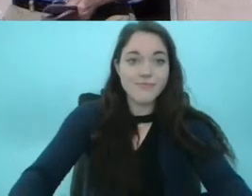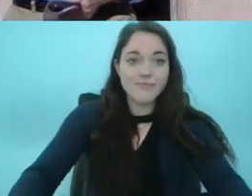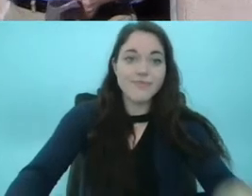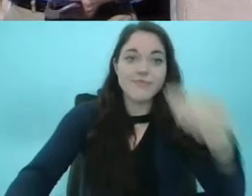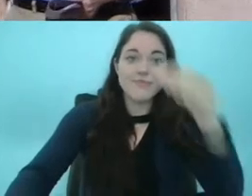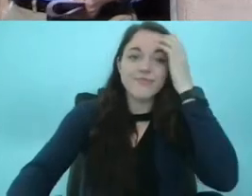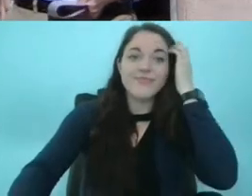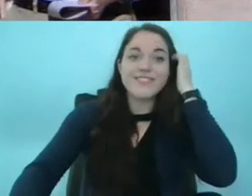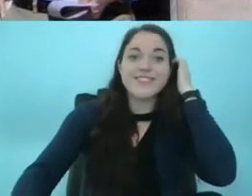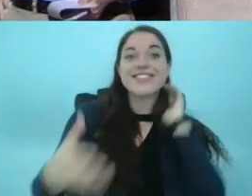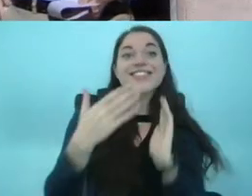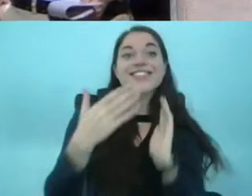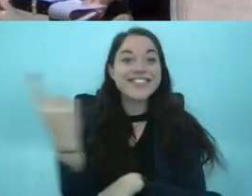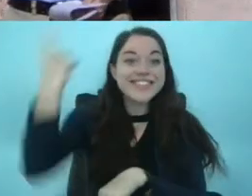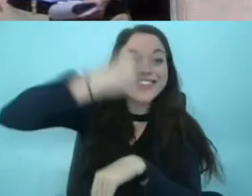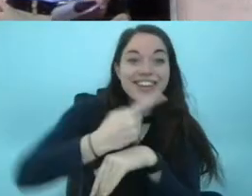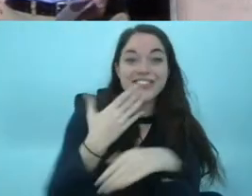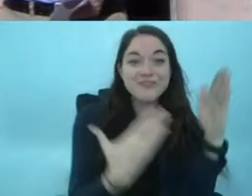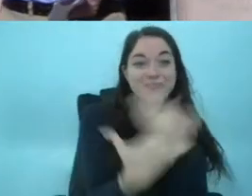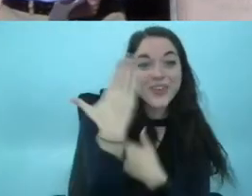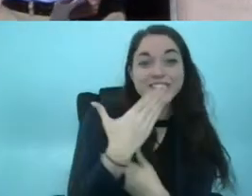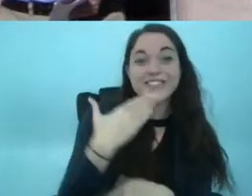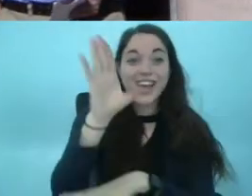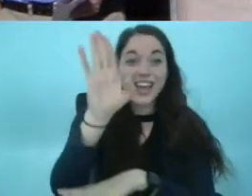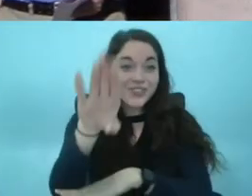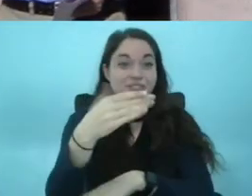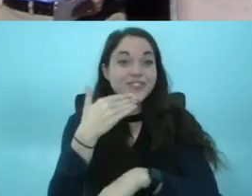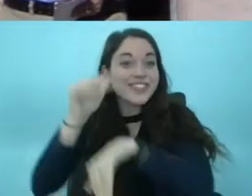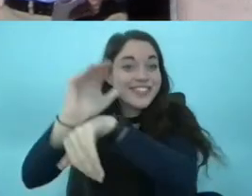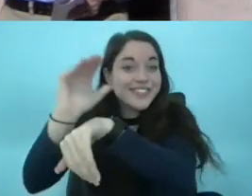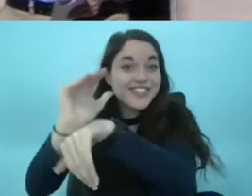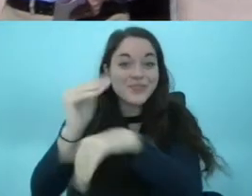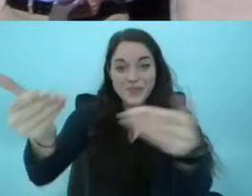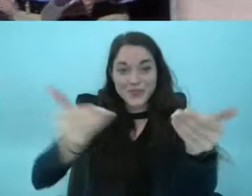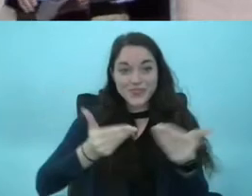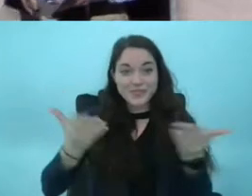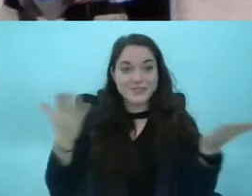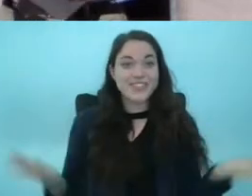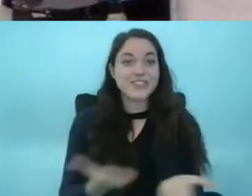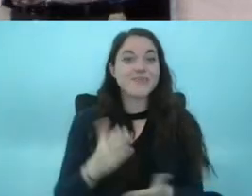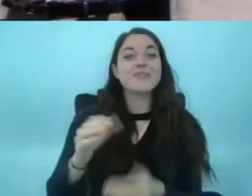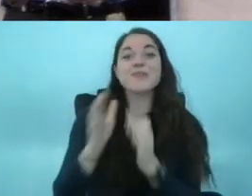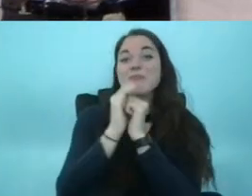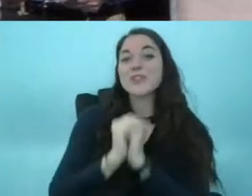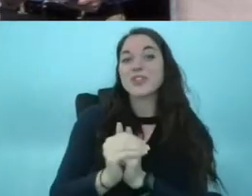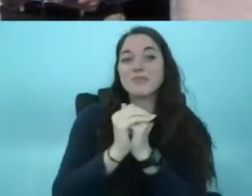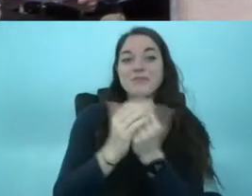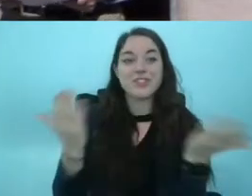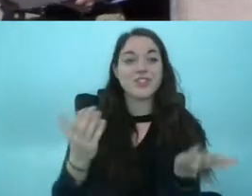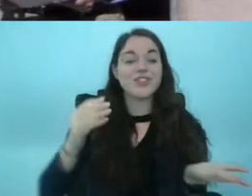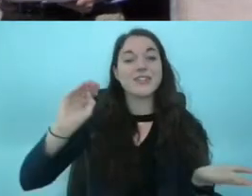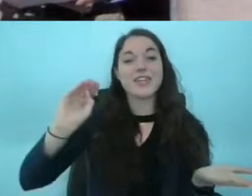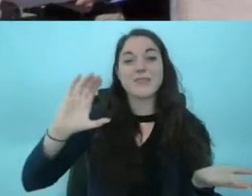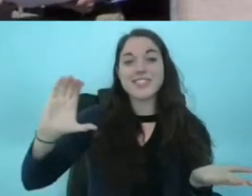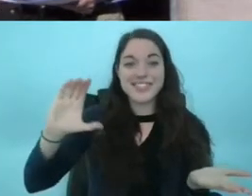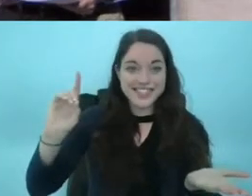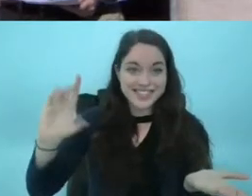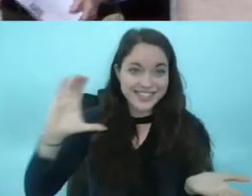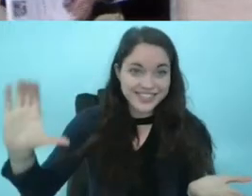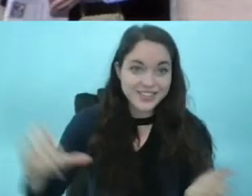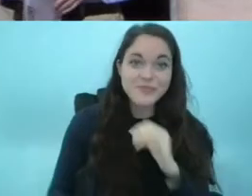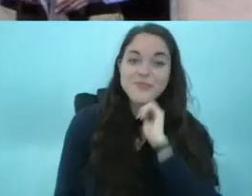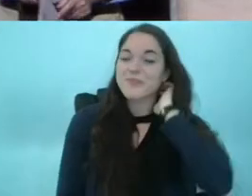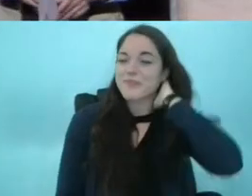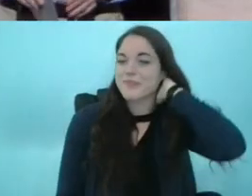Good day, good morning, good afternoon, good evening. Welcome to worship at Metropolitan Community Church of Washington,